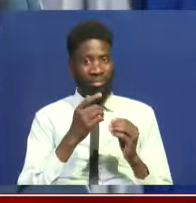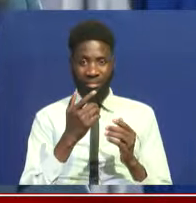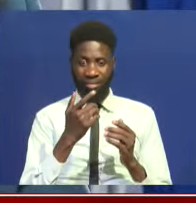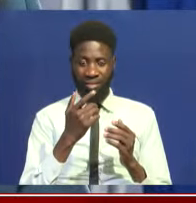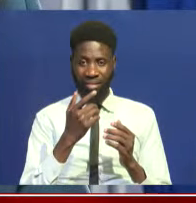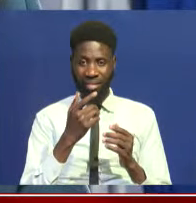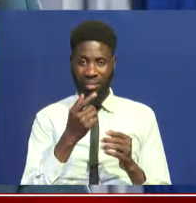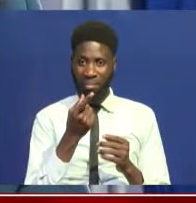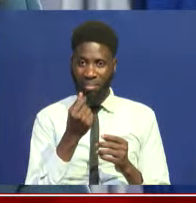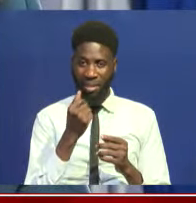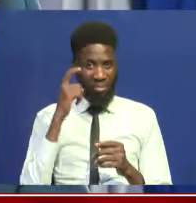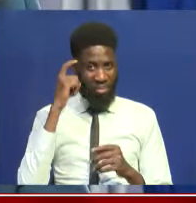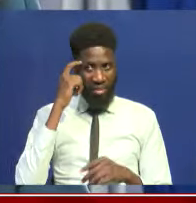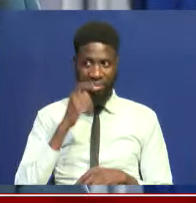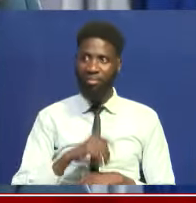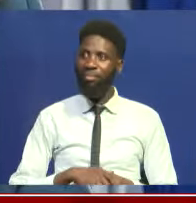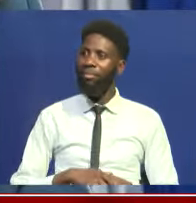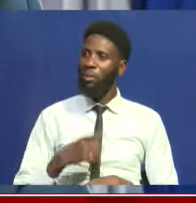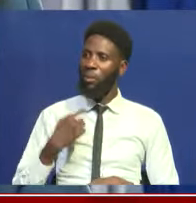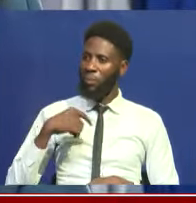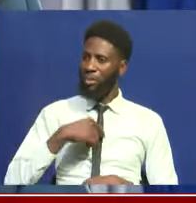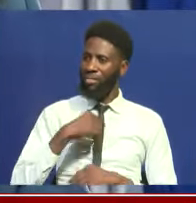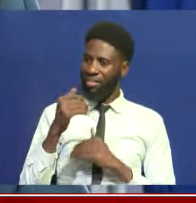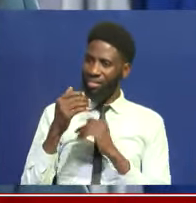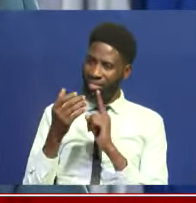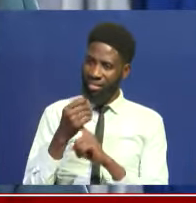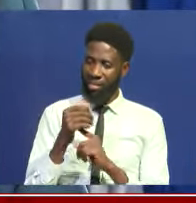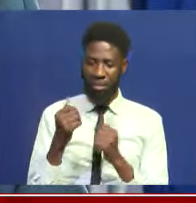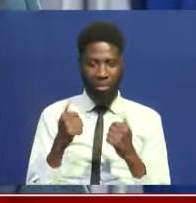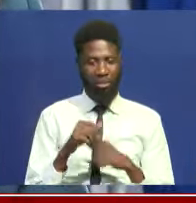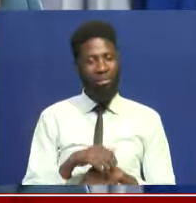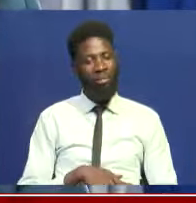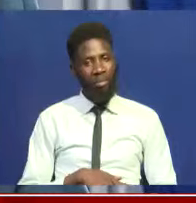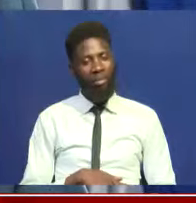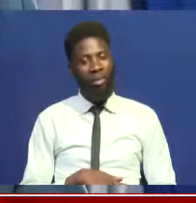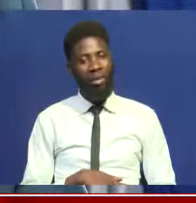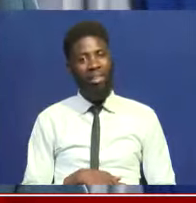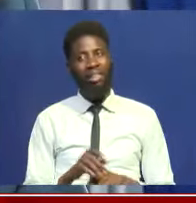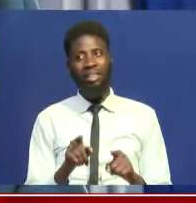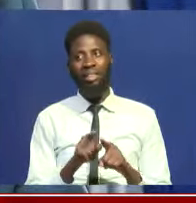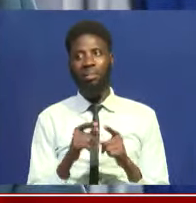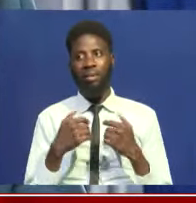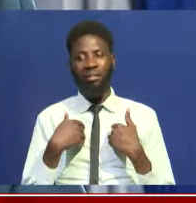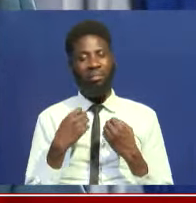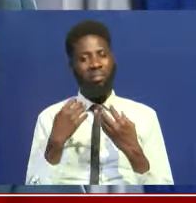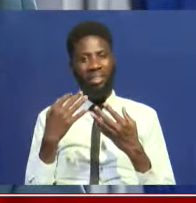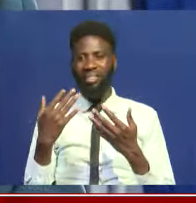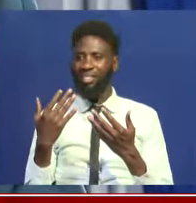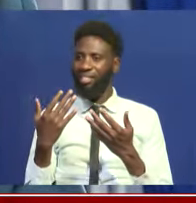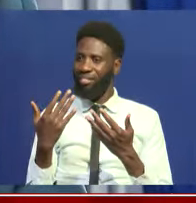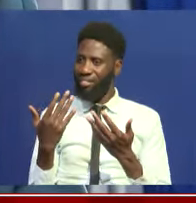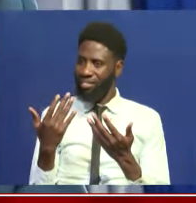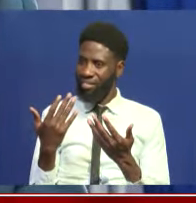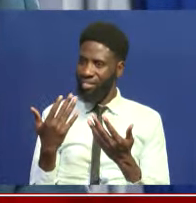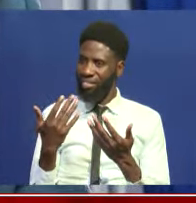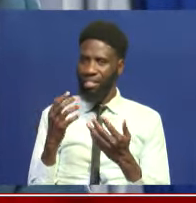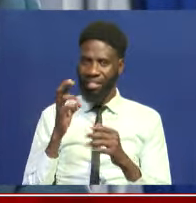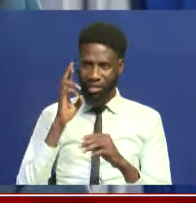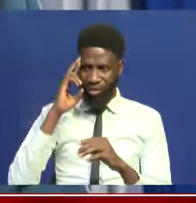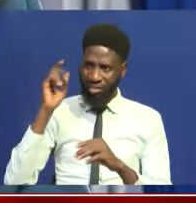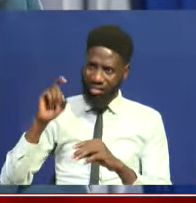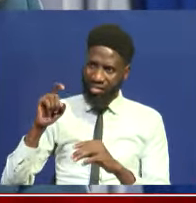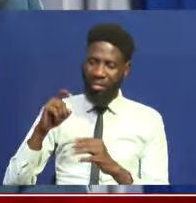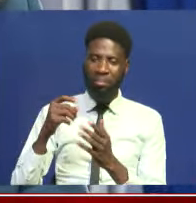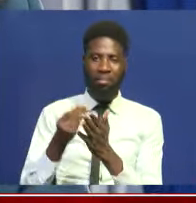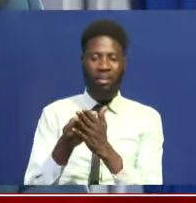big numbers. We're nowhere near it. Right. And of course, there are very many competing interests for the money that there is in the world.